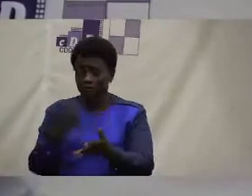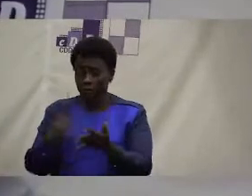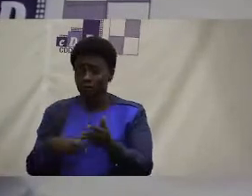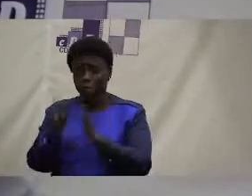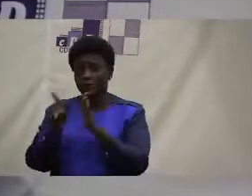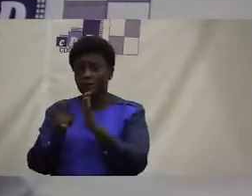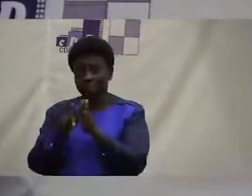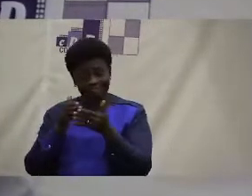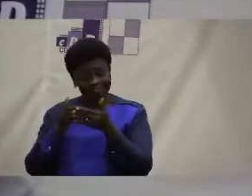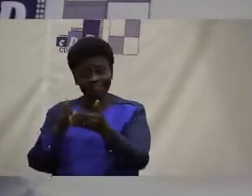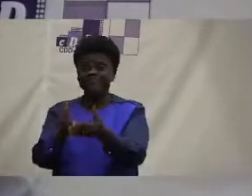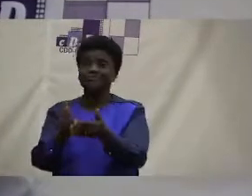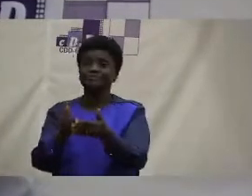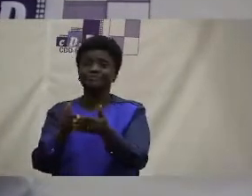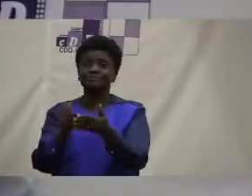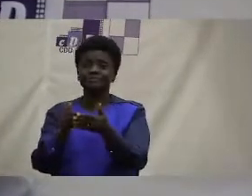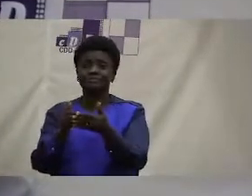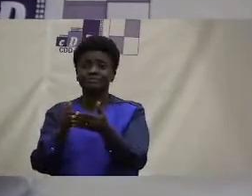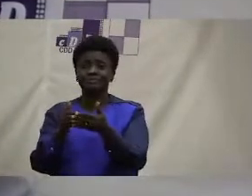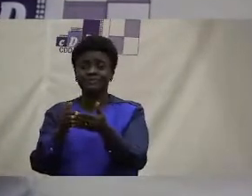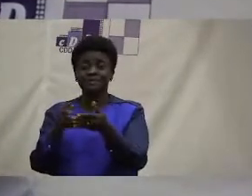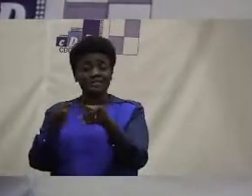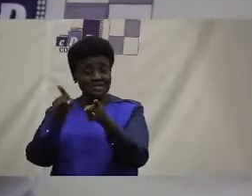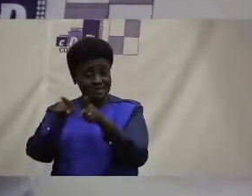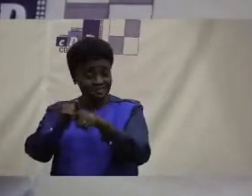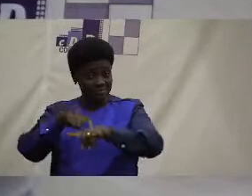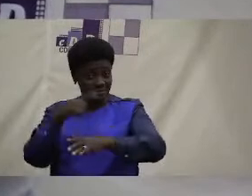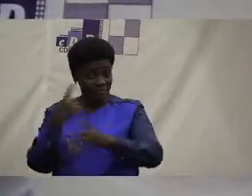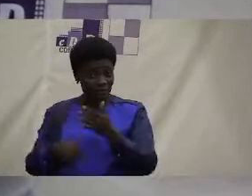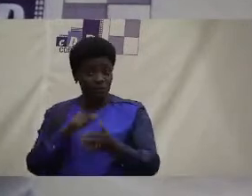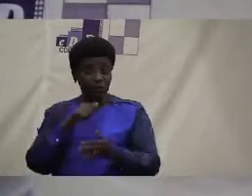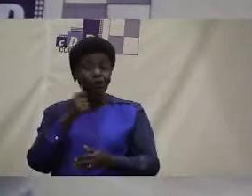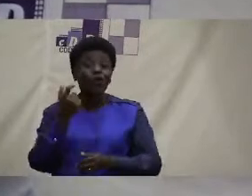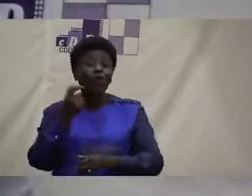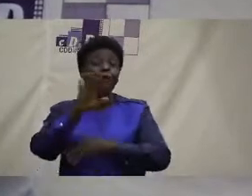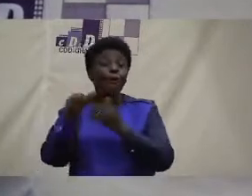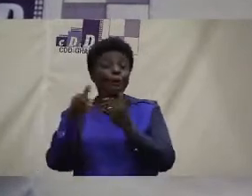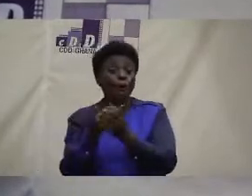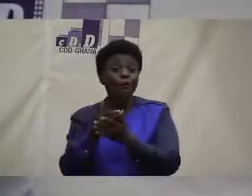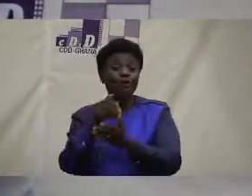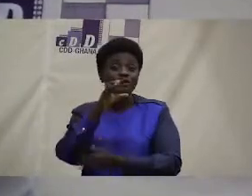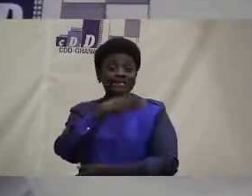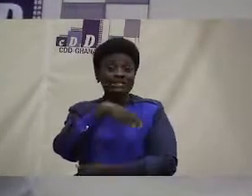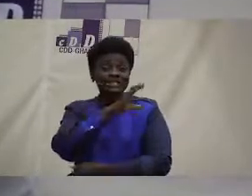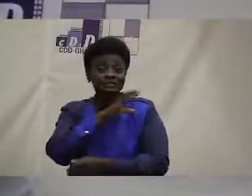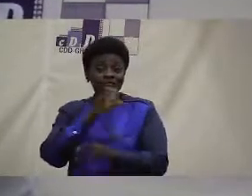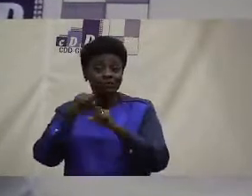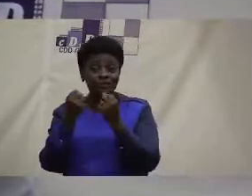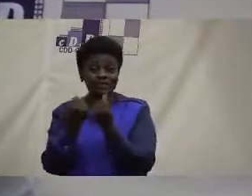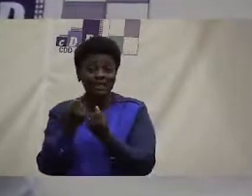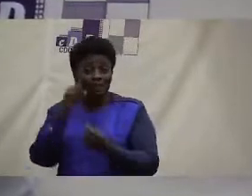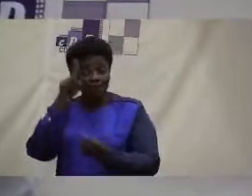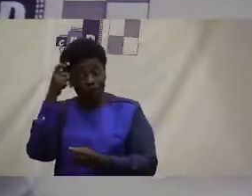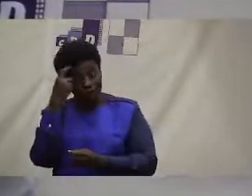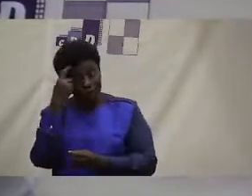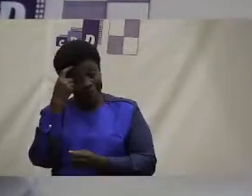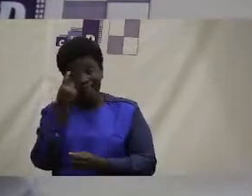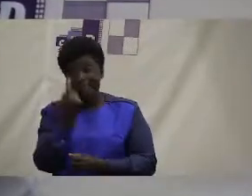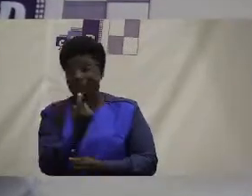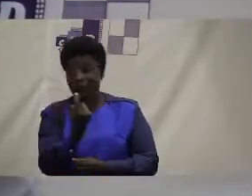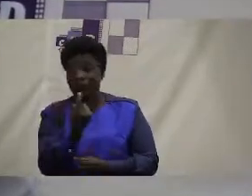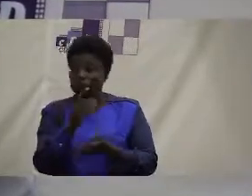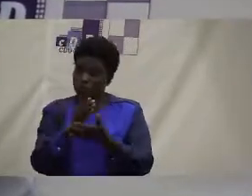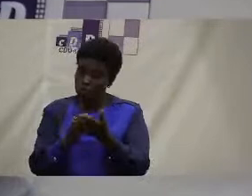the government. But we also have to understand that it's not all civil society that is government facing. Some have to hold them to